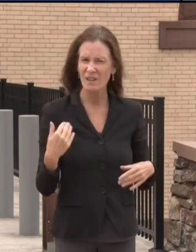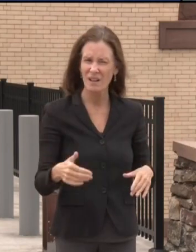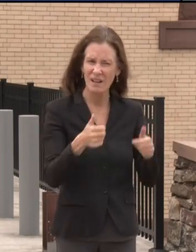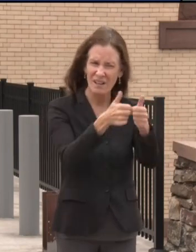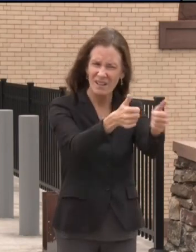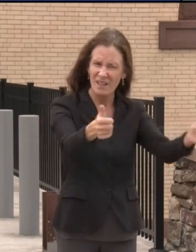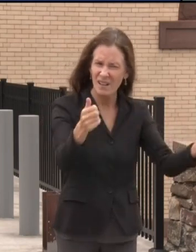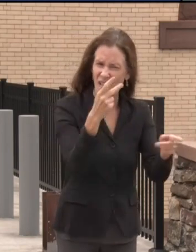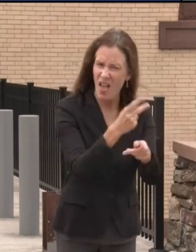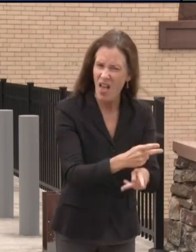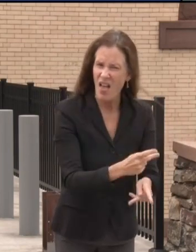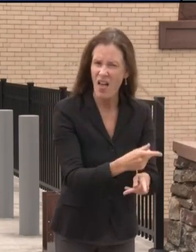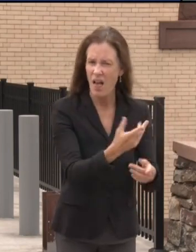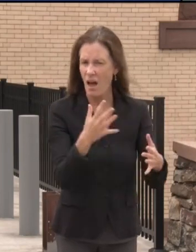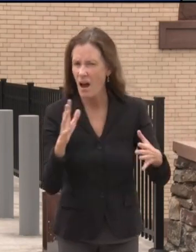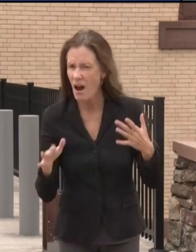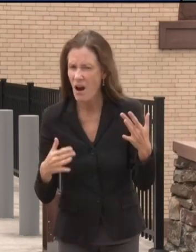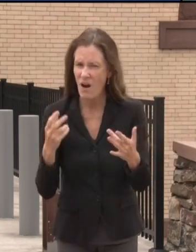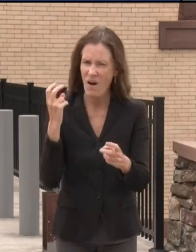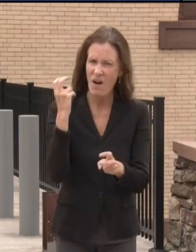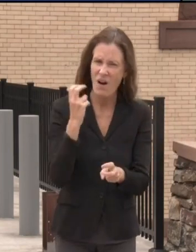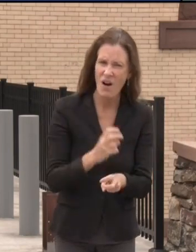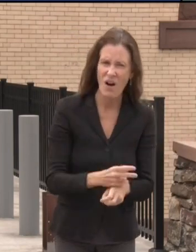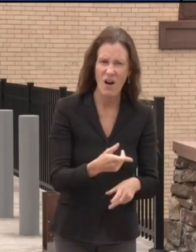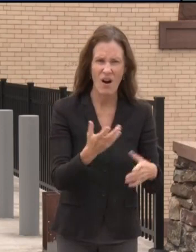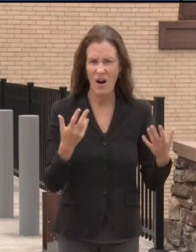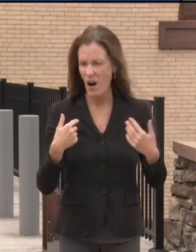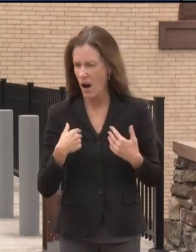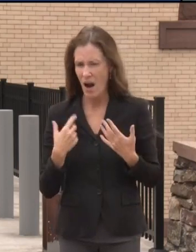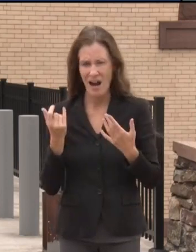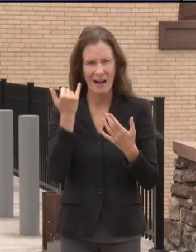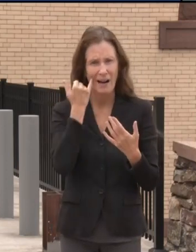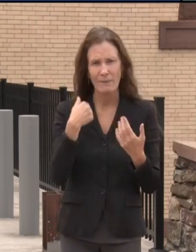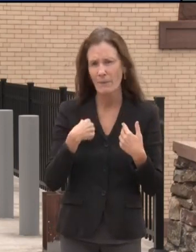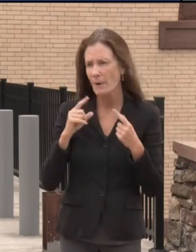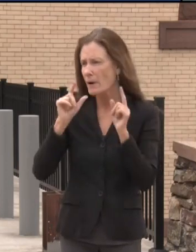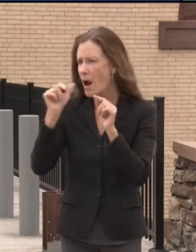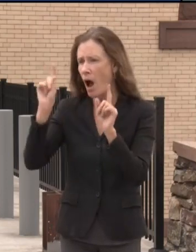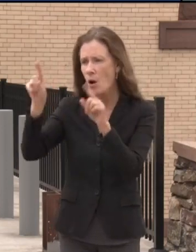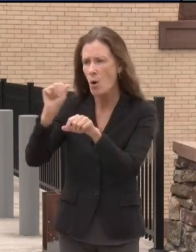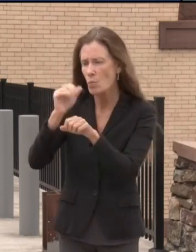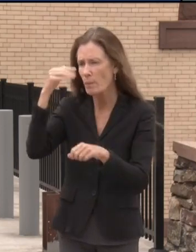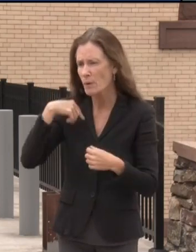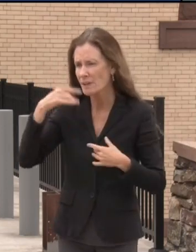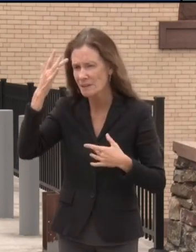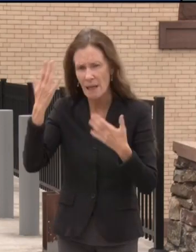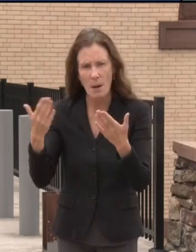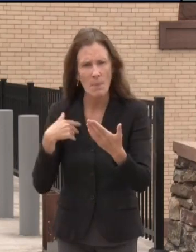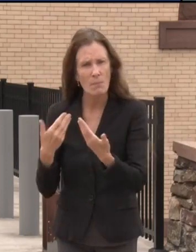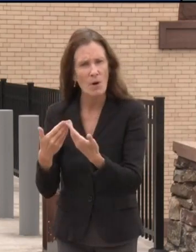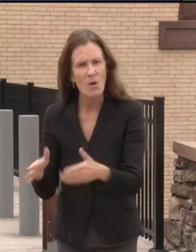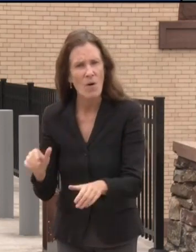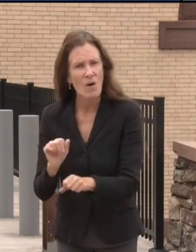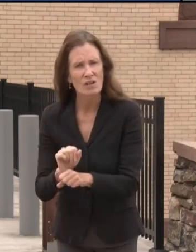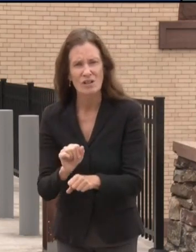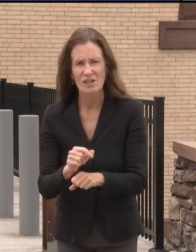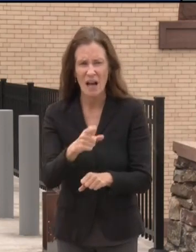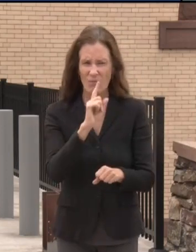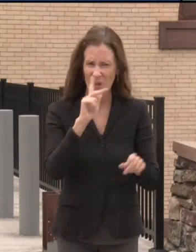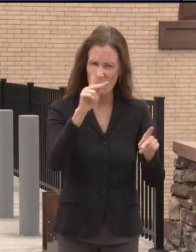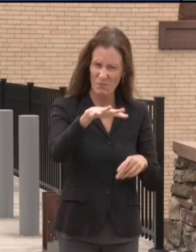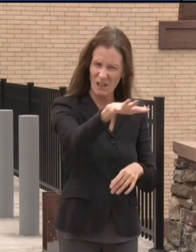their jobs. And our small businesses, the backbone of our economy, were struggling to retain good